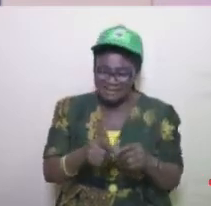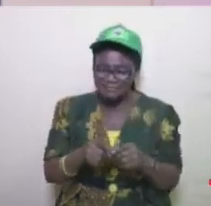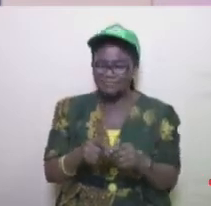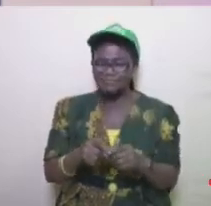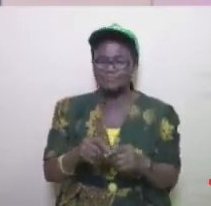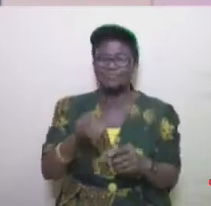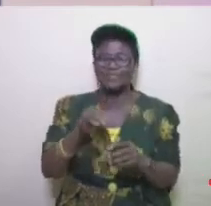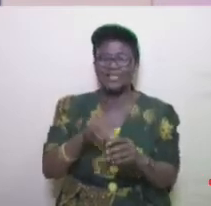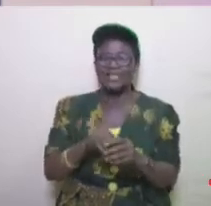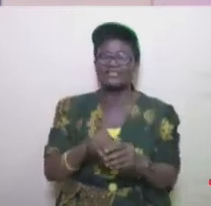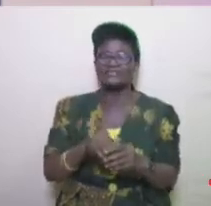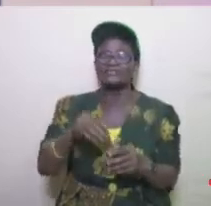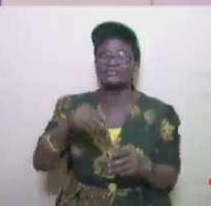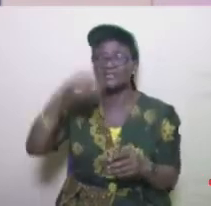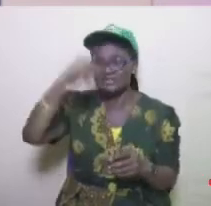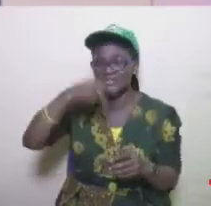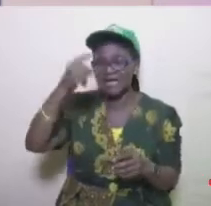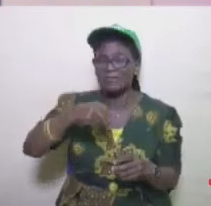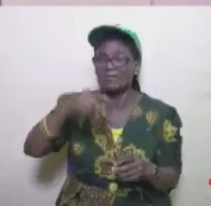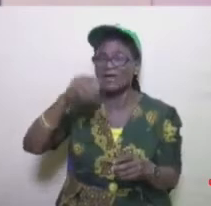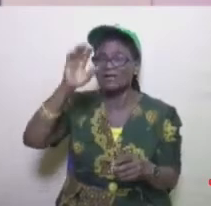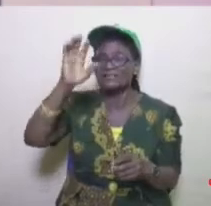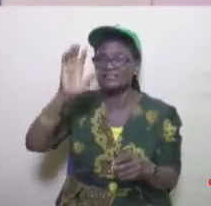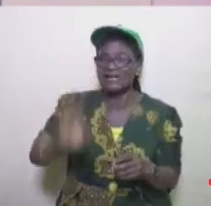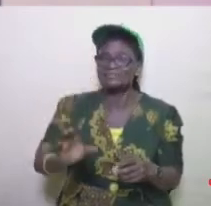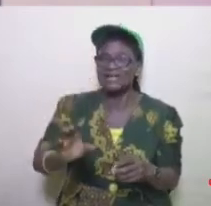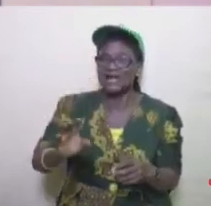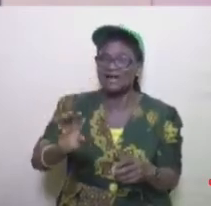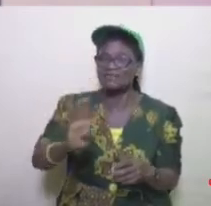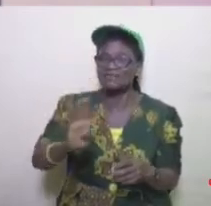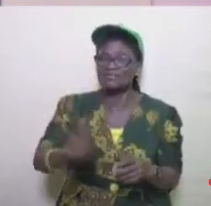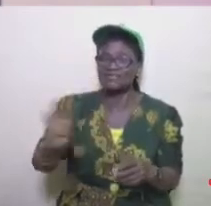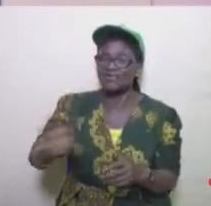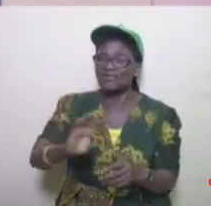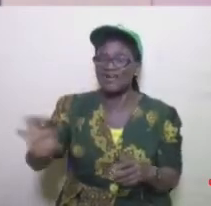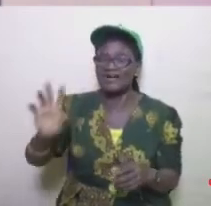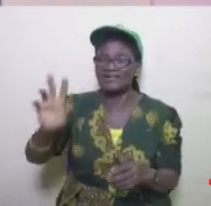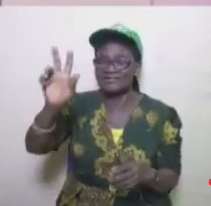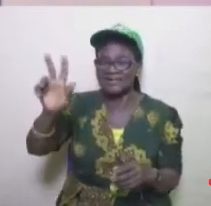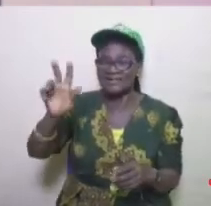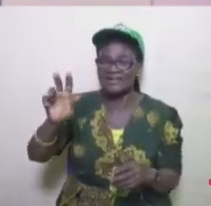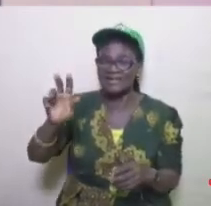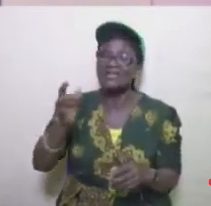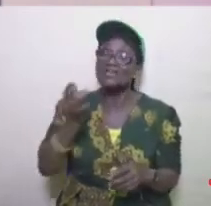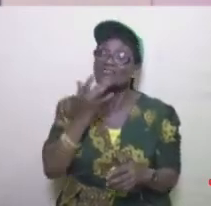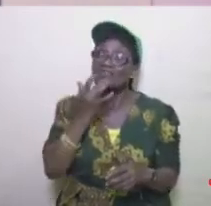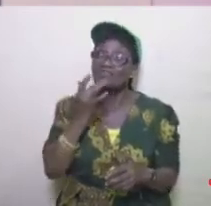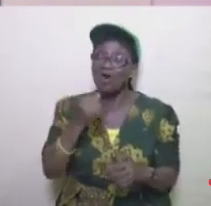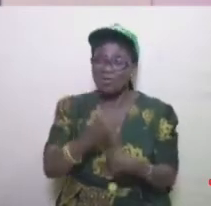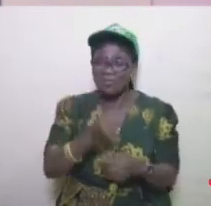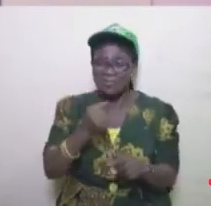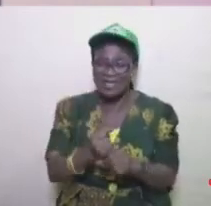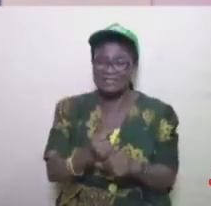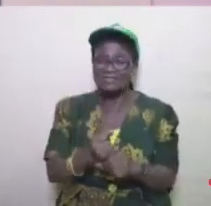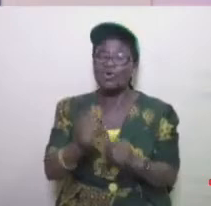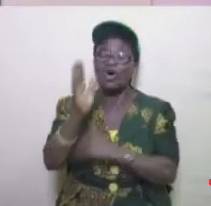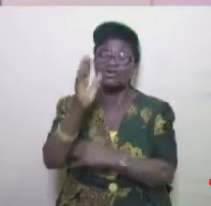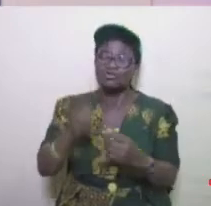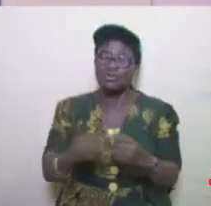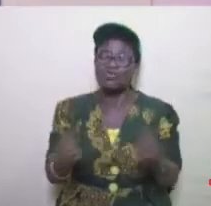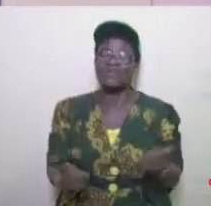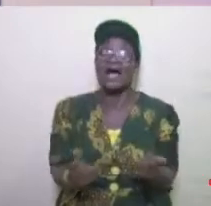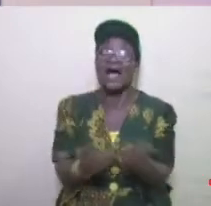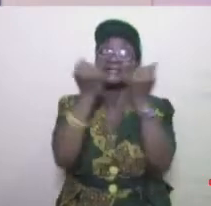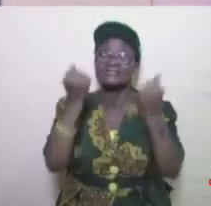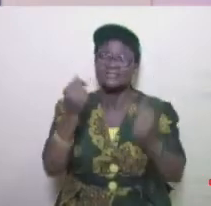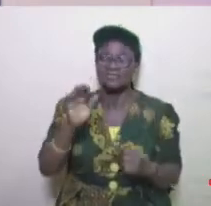In the book of Psalm 44 verse 3, Psalm 44 verse 3, favor make God to fight your battle for you.